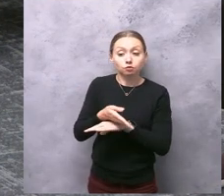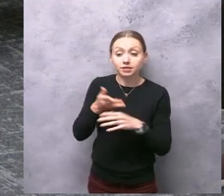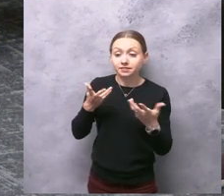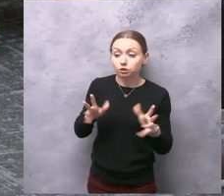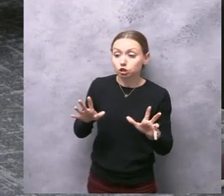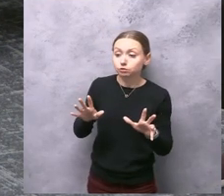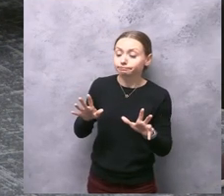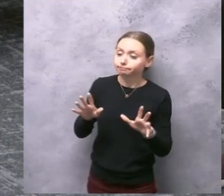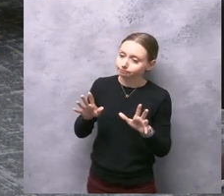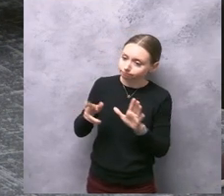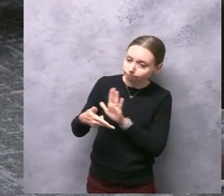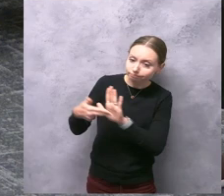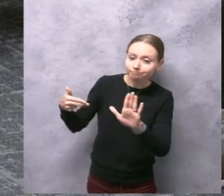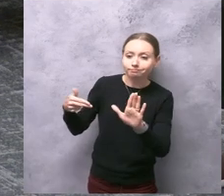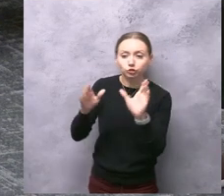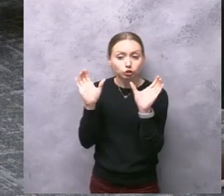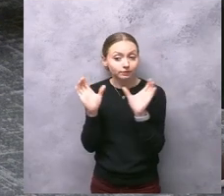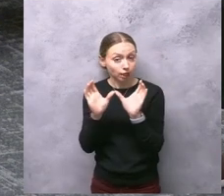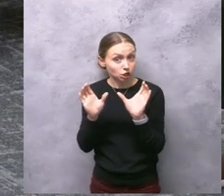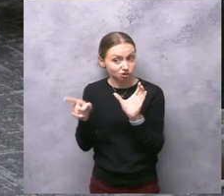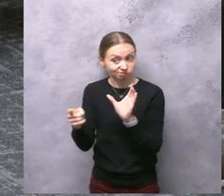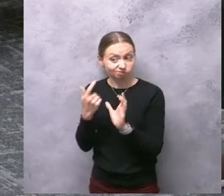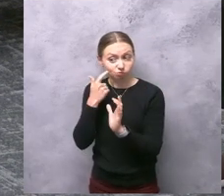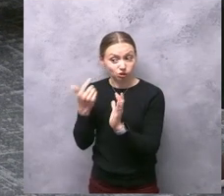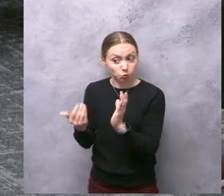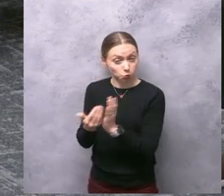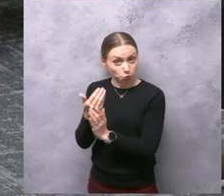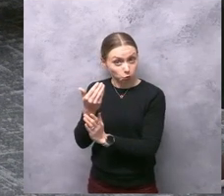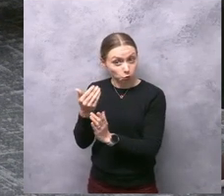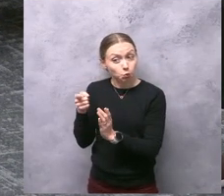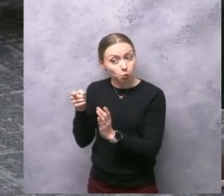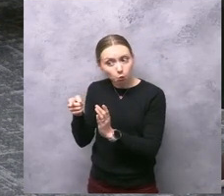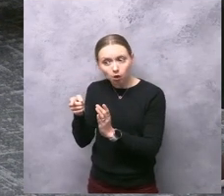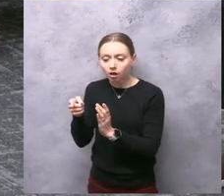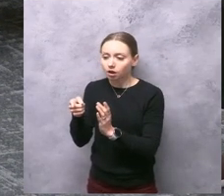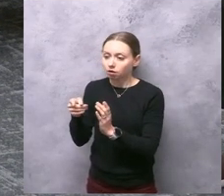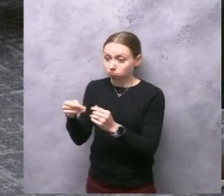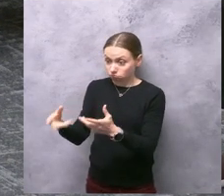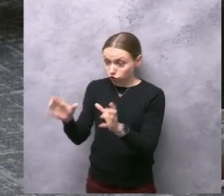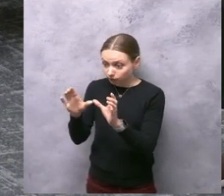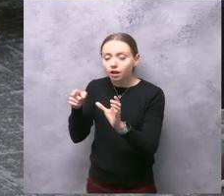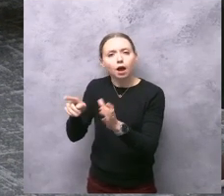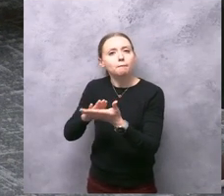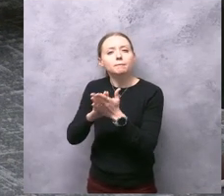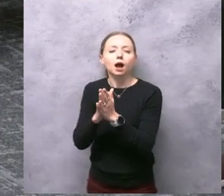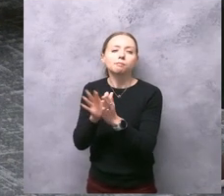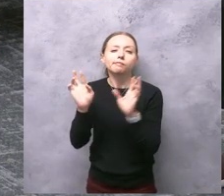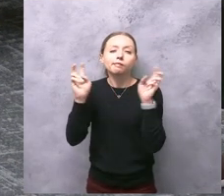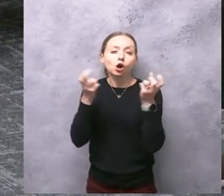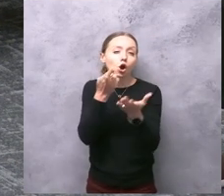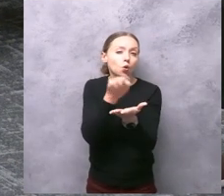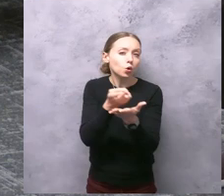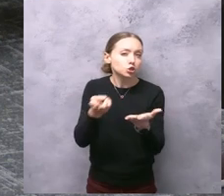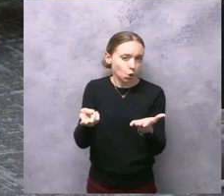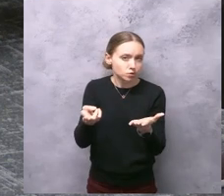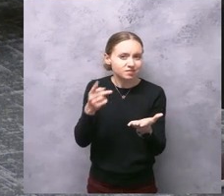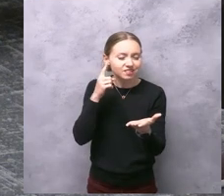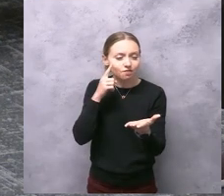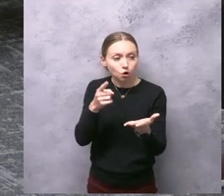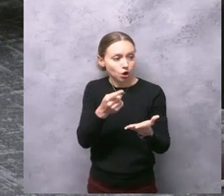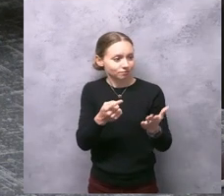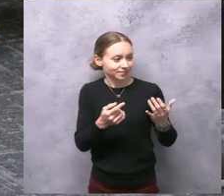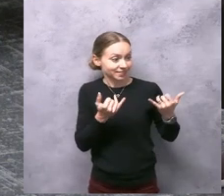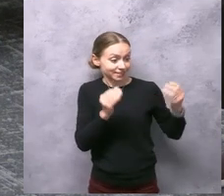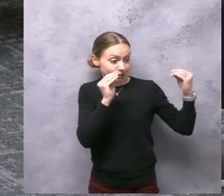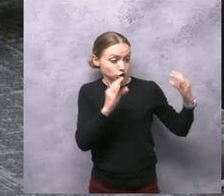of the newly certified National Board teachers immediately became a resource by serving as mentors to our candidates who are in cohort three that